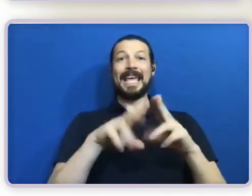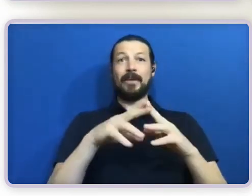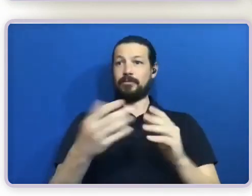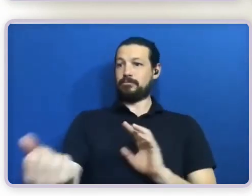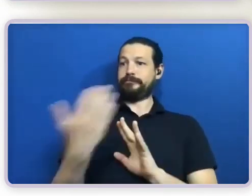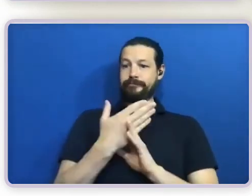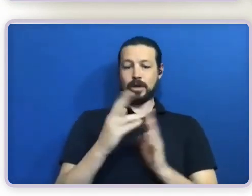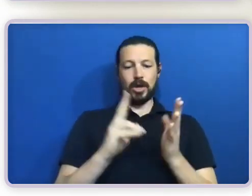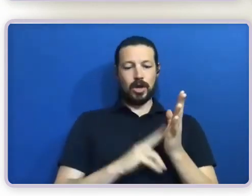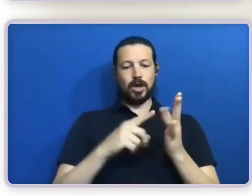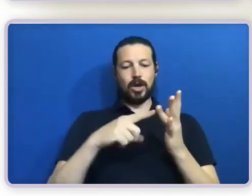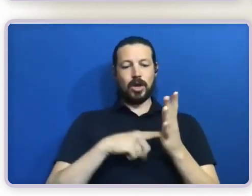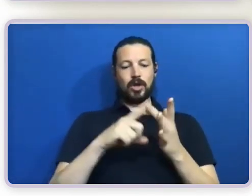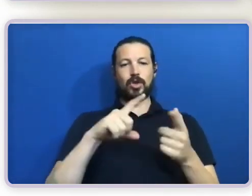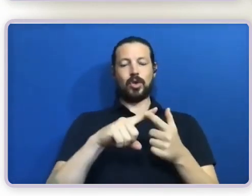has occurred?